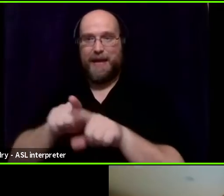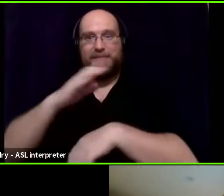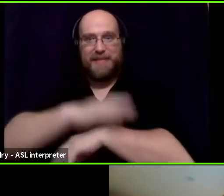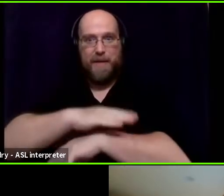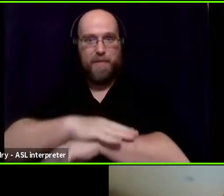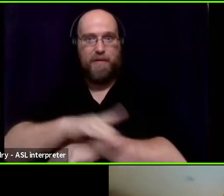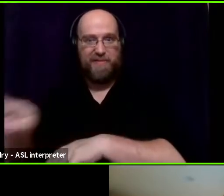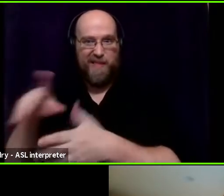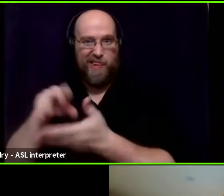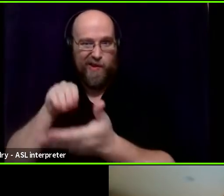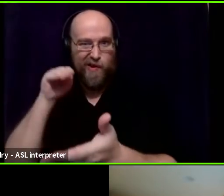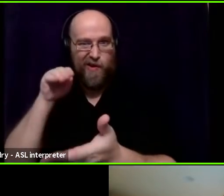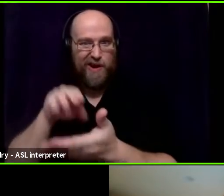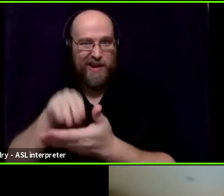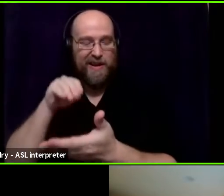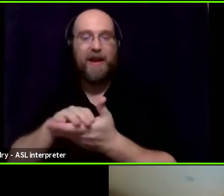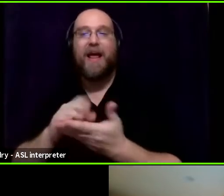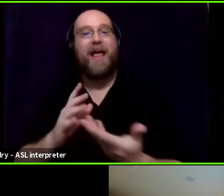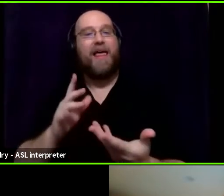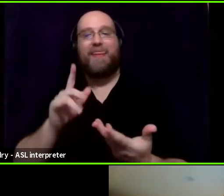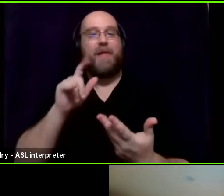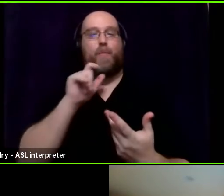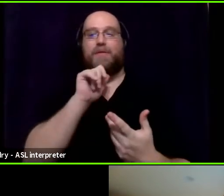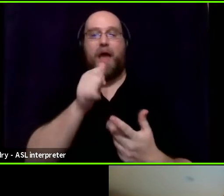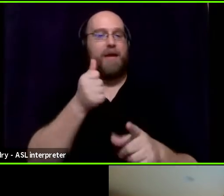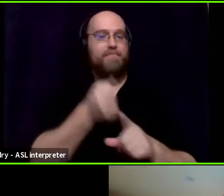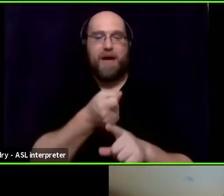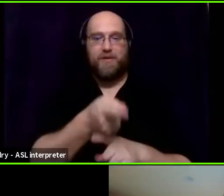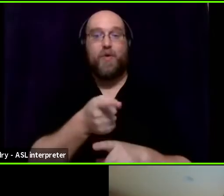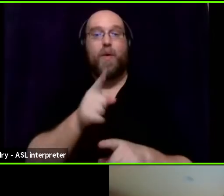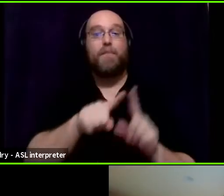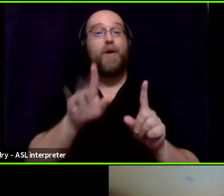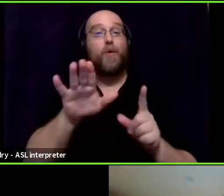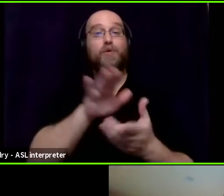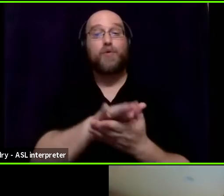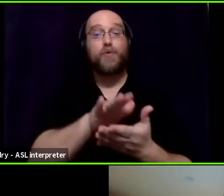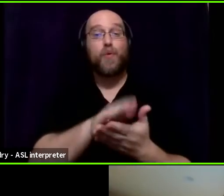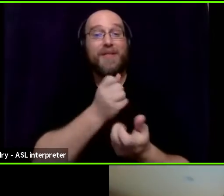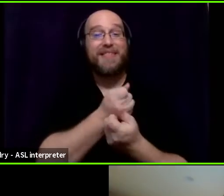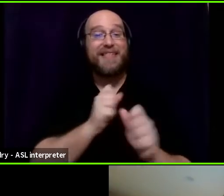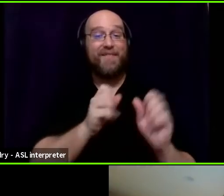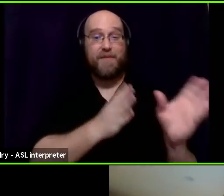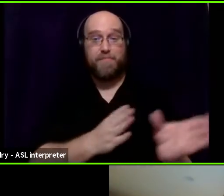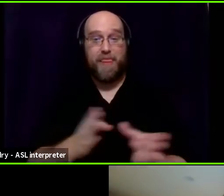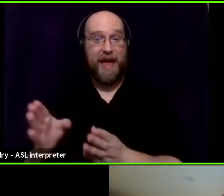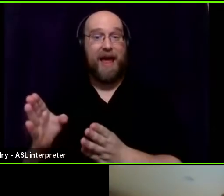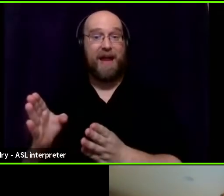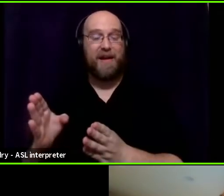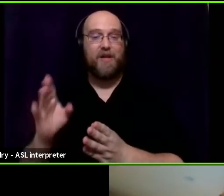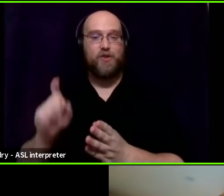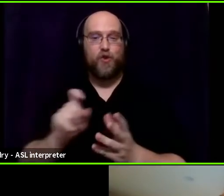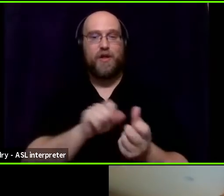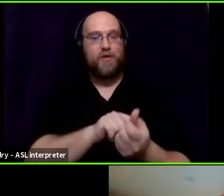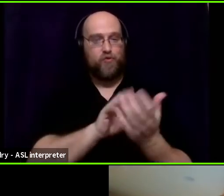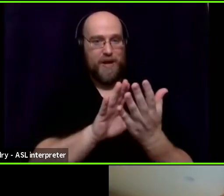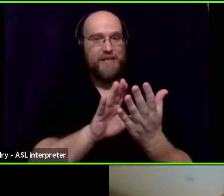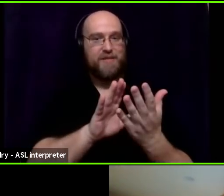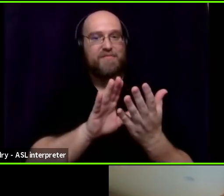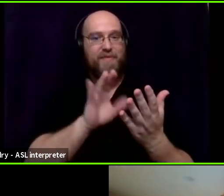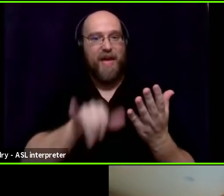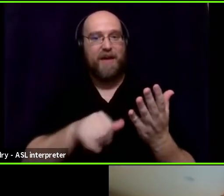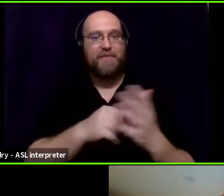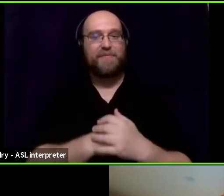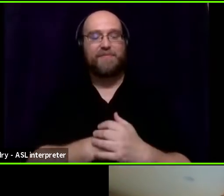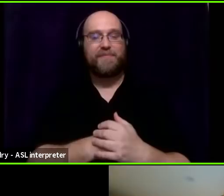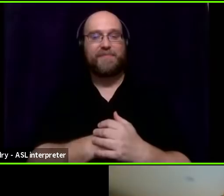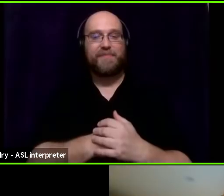school safety plan should address that, and asking the questions and having clarity on exactly what is that going to look